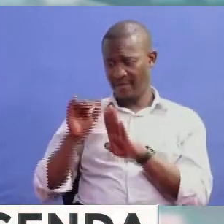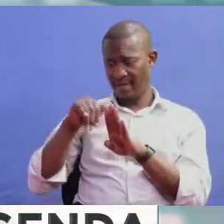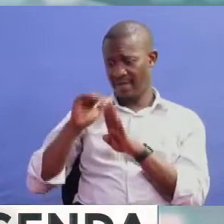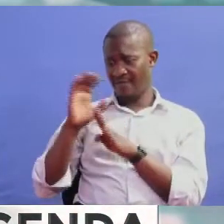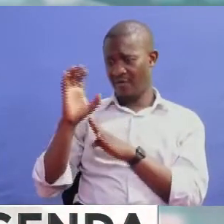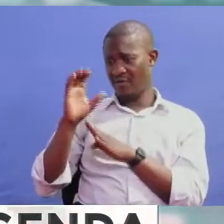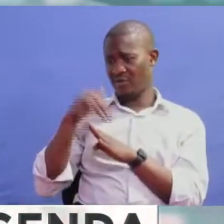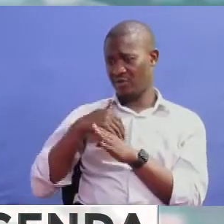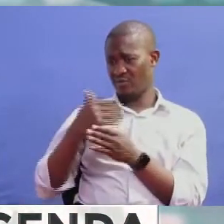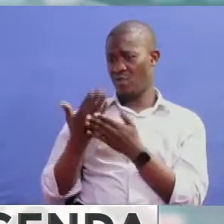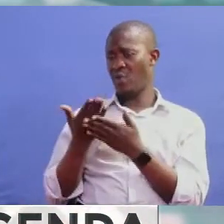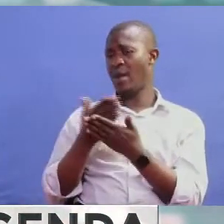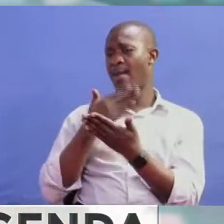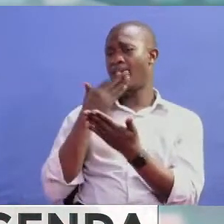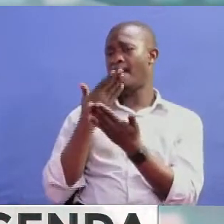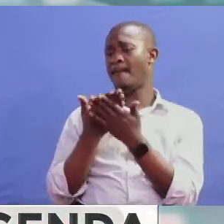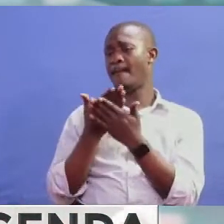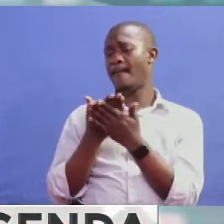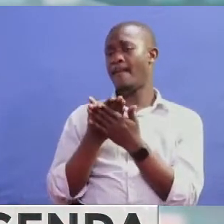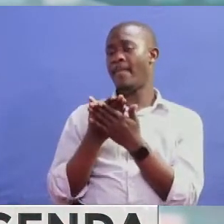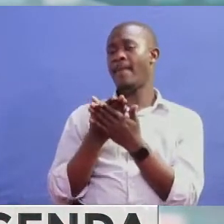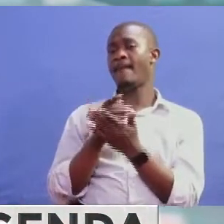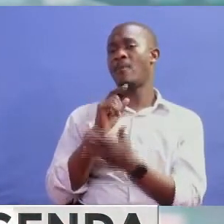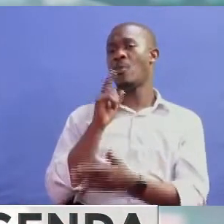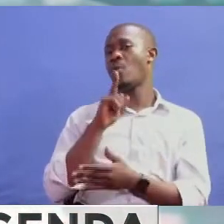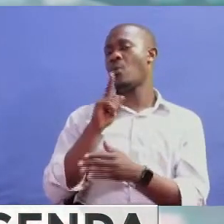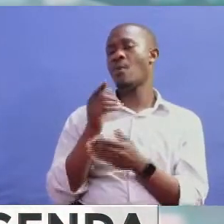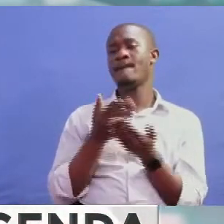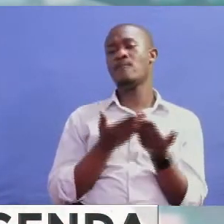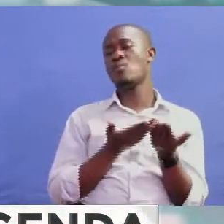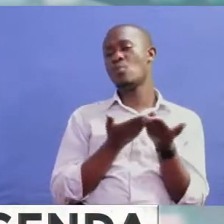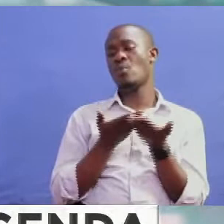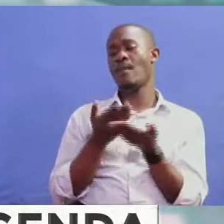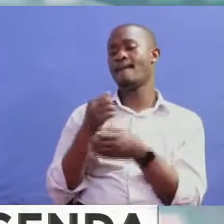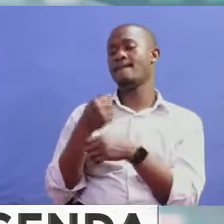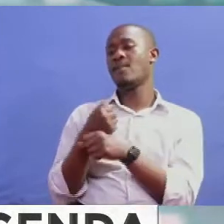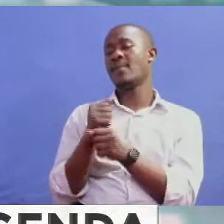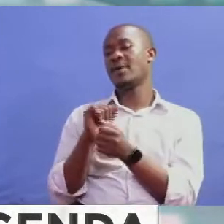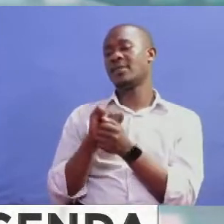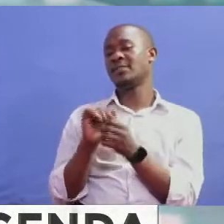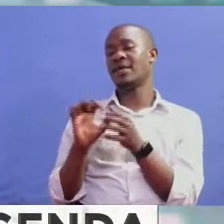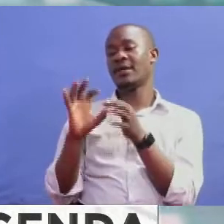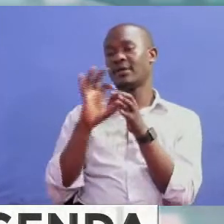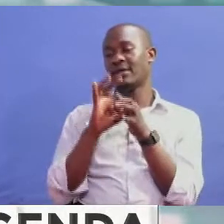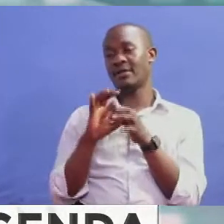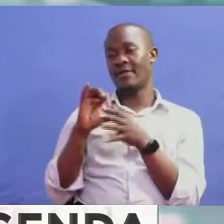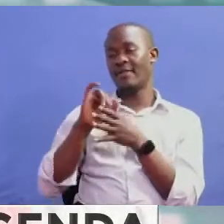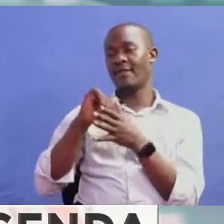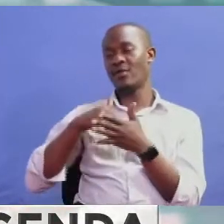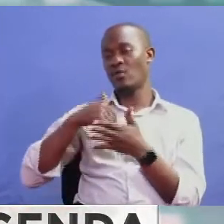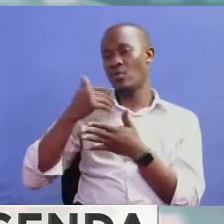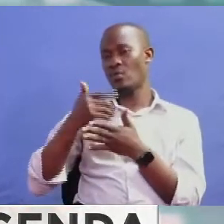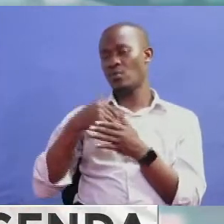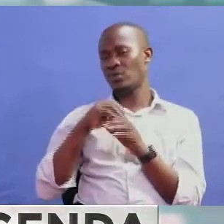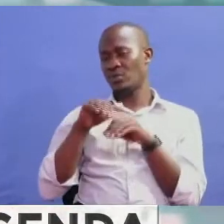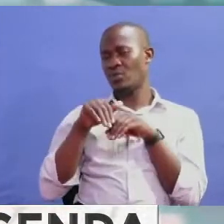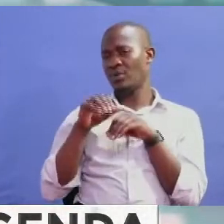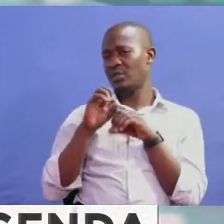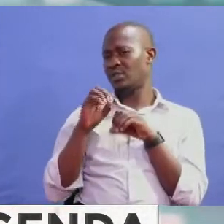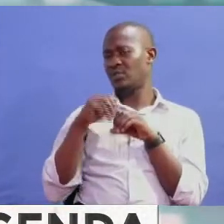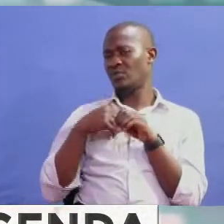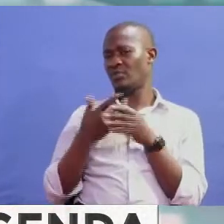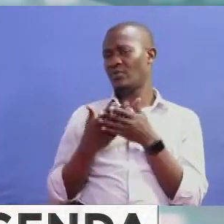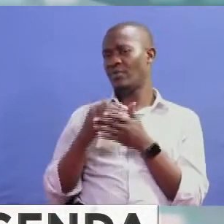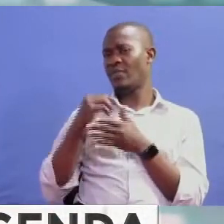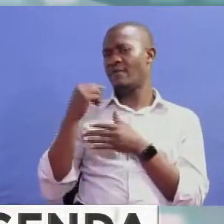will appreciate the warm welcome, can you make that a culture, that it doesn't have to wait until the